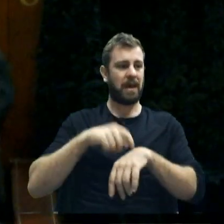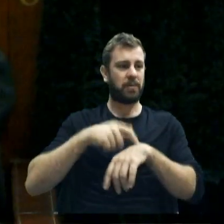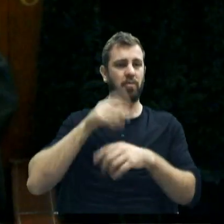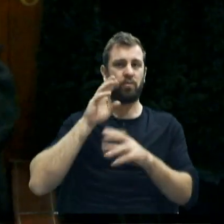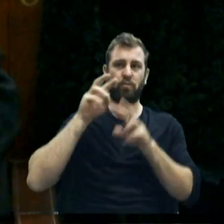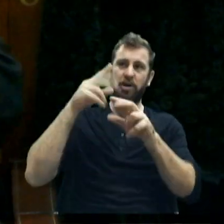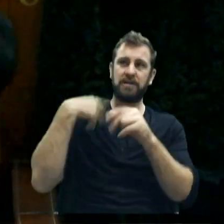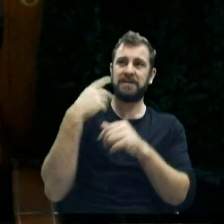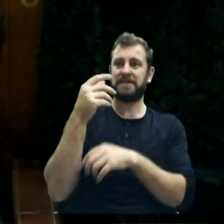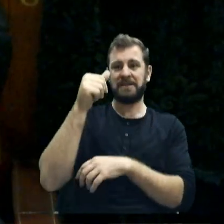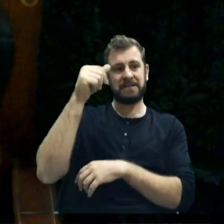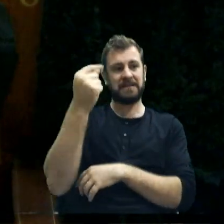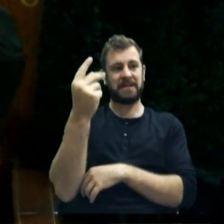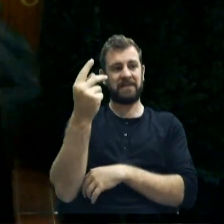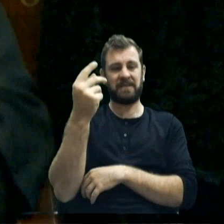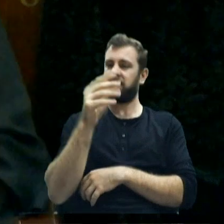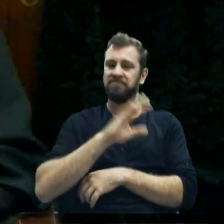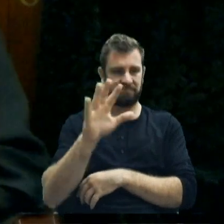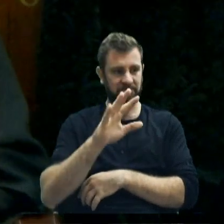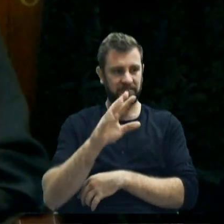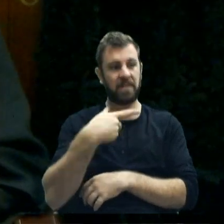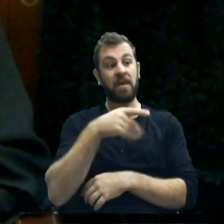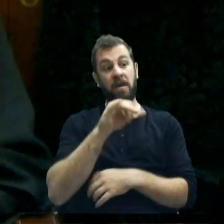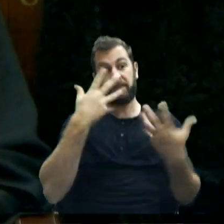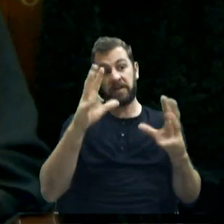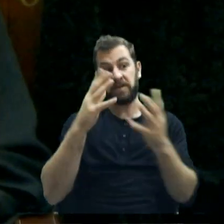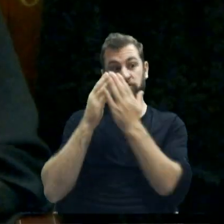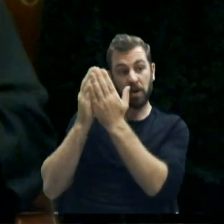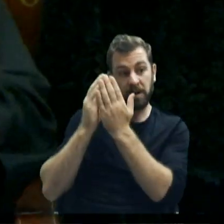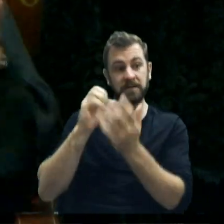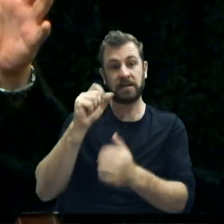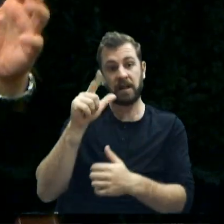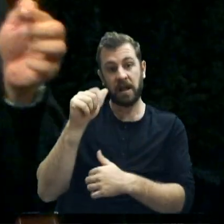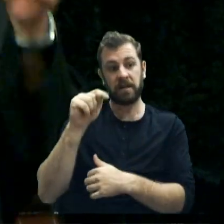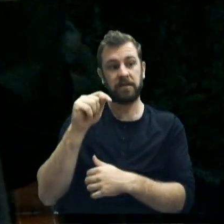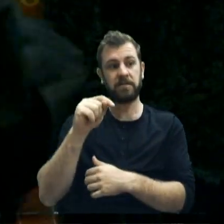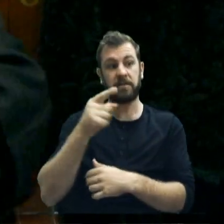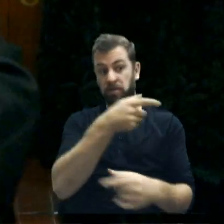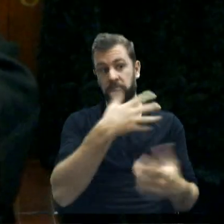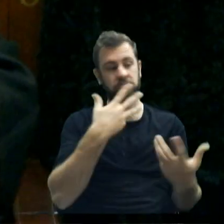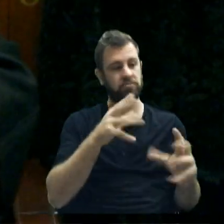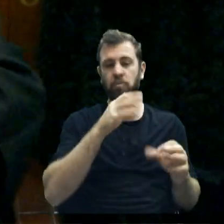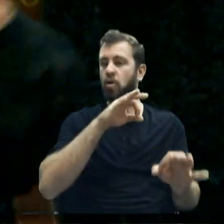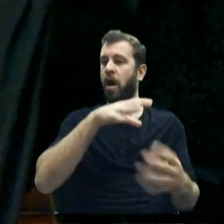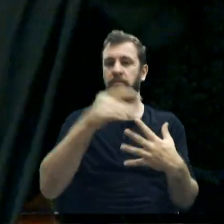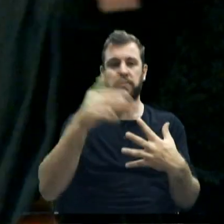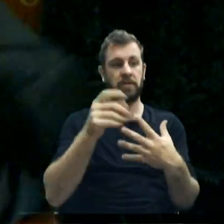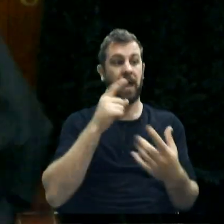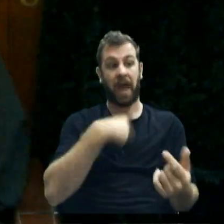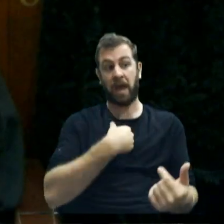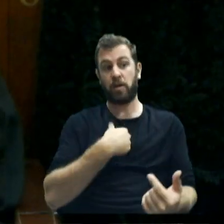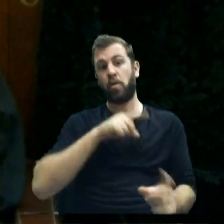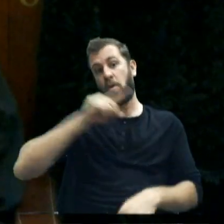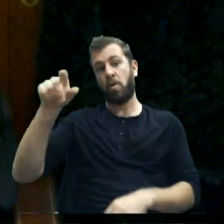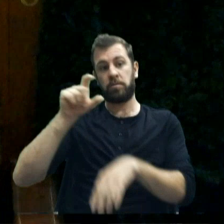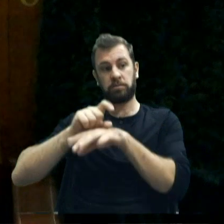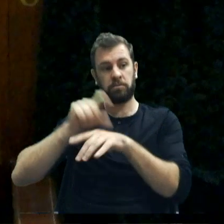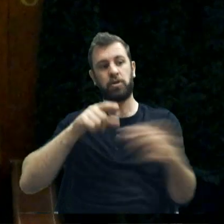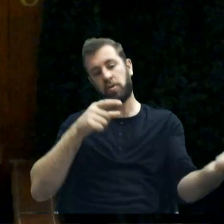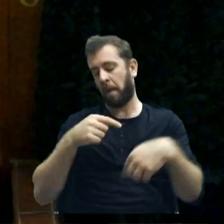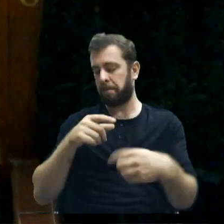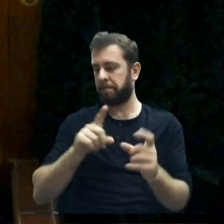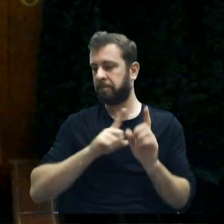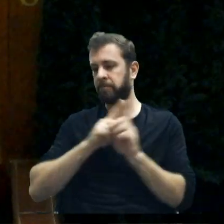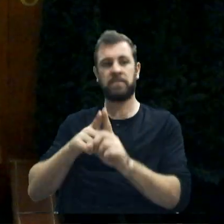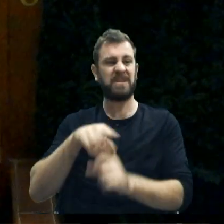that comes what? Did you pray Salat? Have you read Quran? Come with me, there's no choice. I'm going to the masjid, you're coming with me. You're 10 years